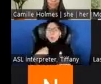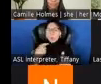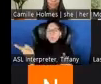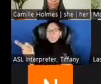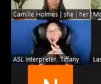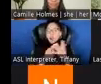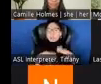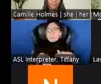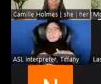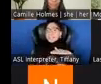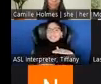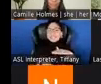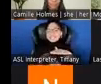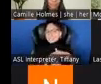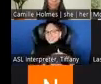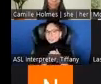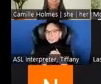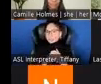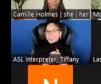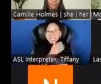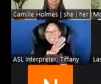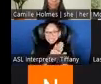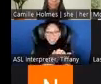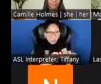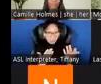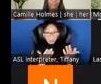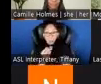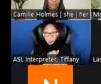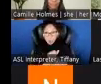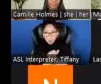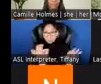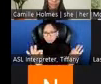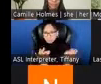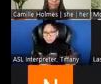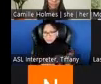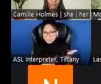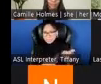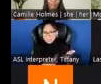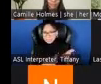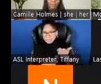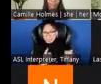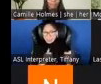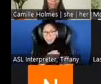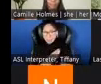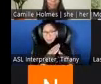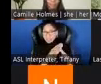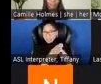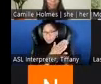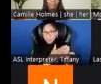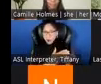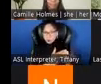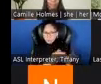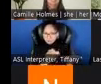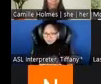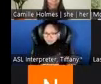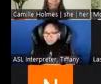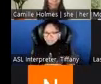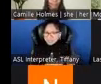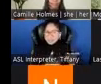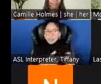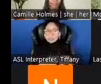is easy. It's like that prevention and education piece is even for our movement. How do we embed this anti-oppression work